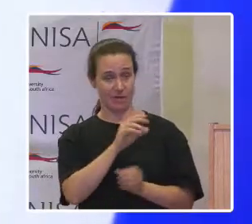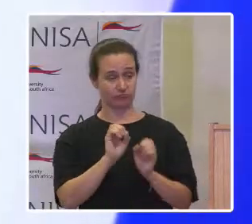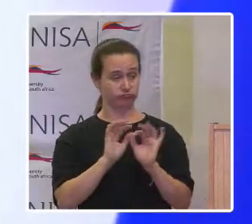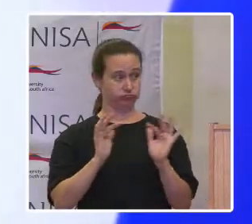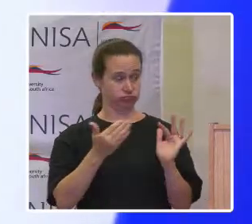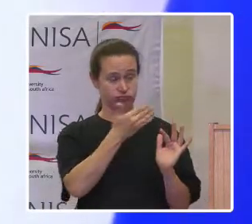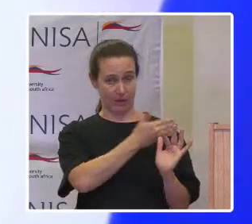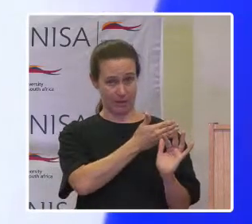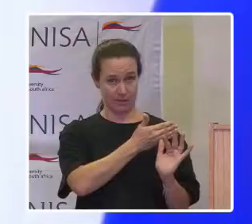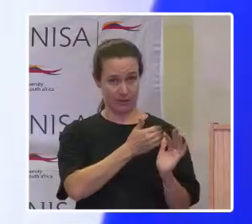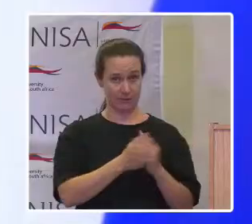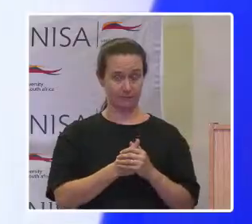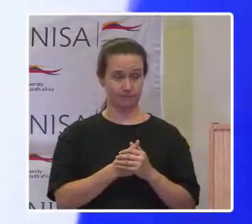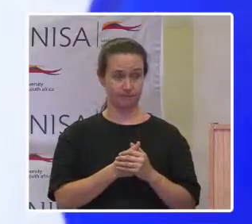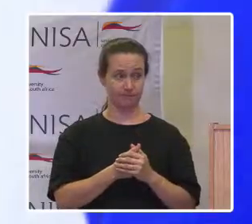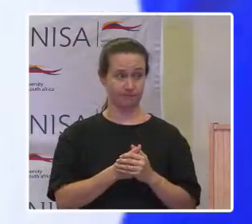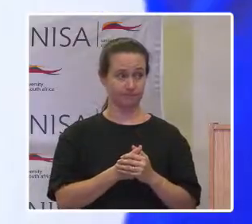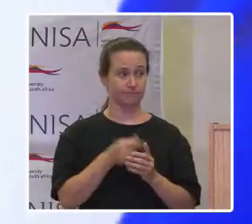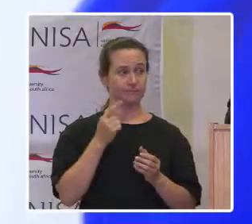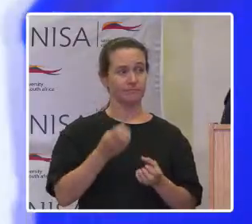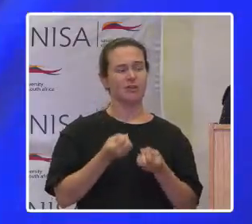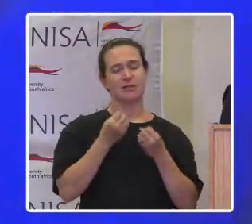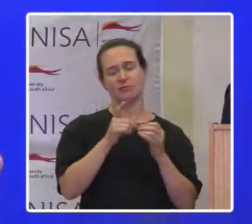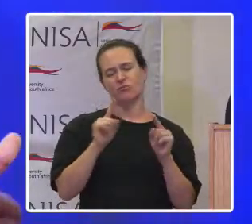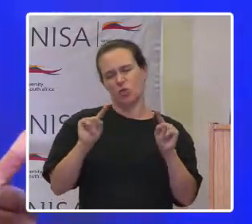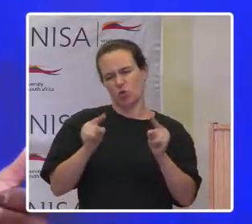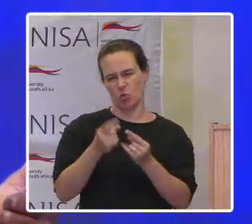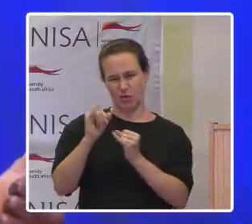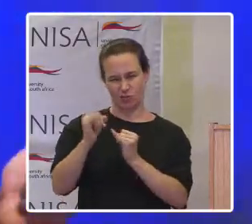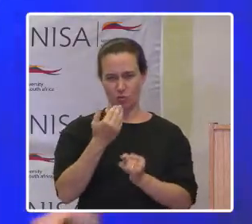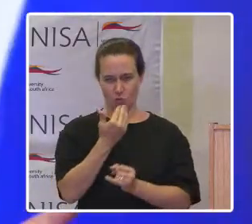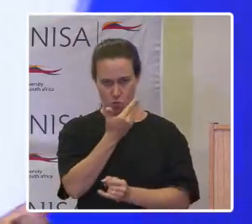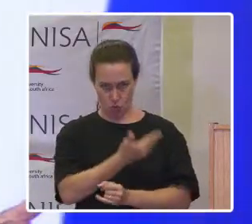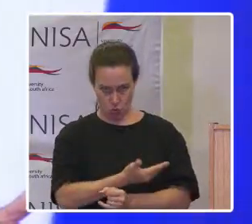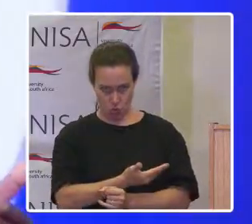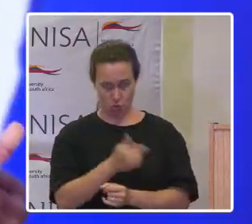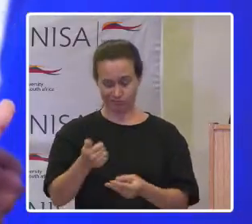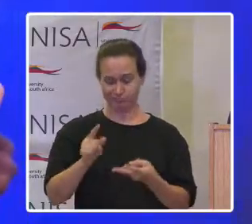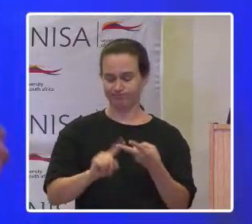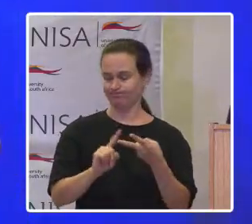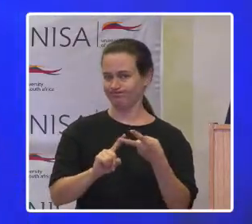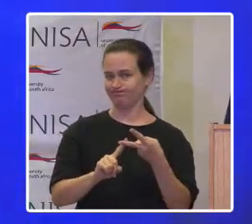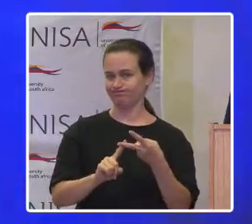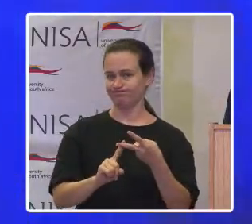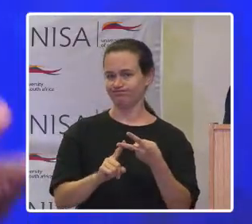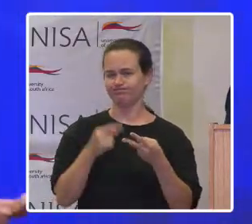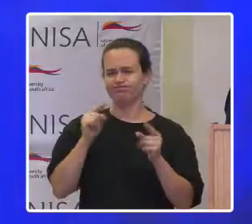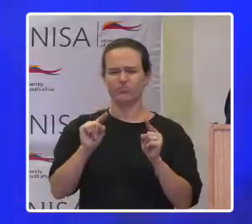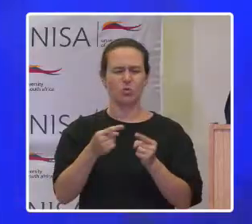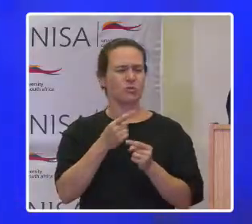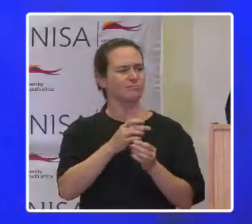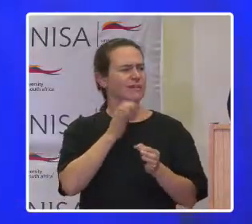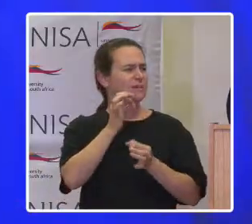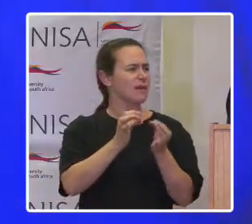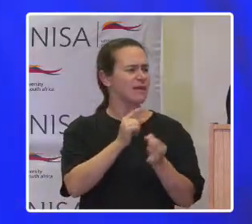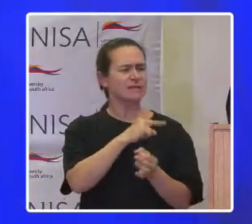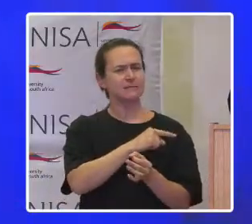panelists to firstly just briefly introduce themselves, and secondly, to tell us